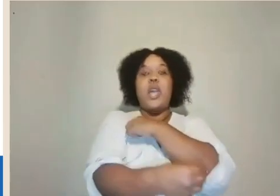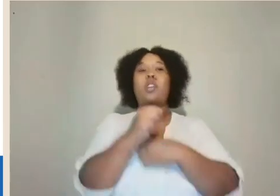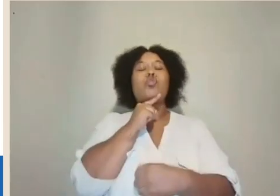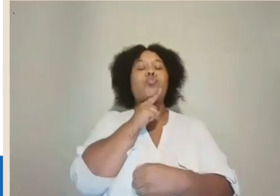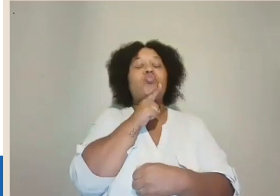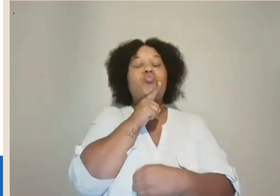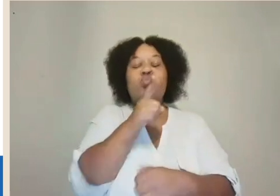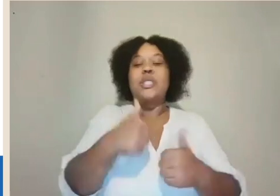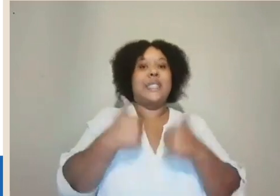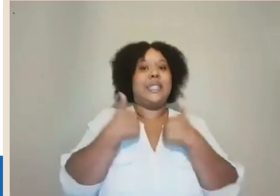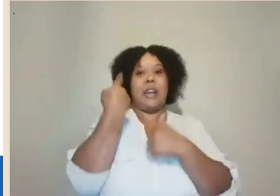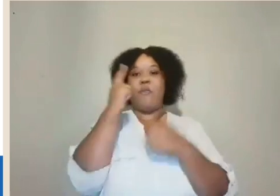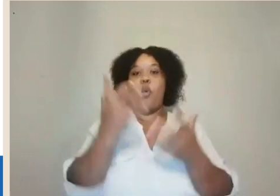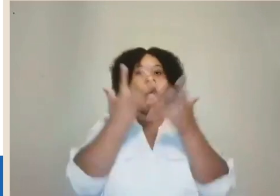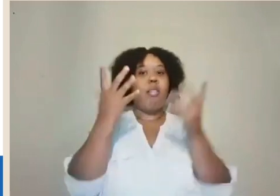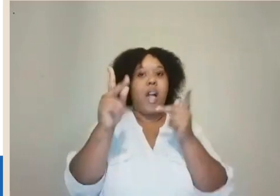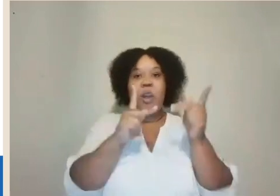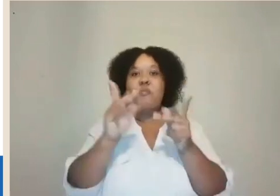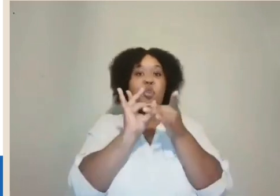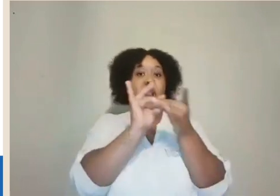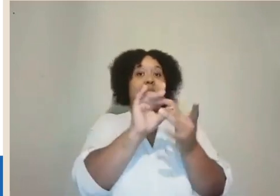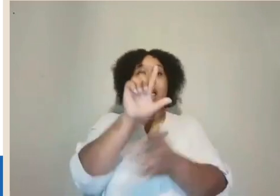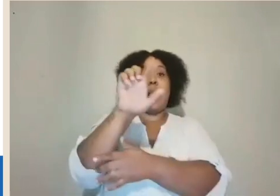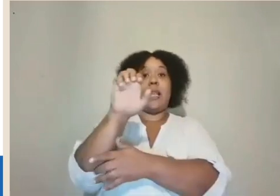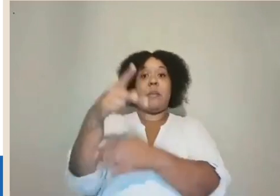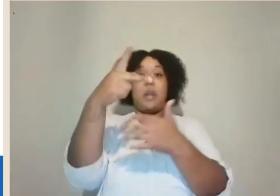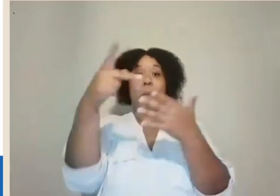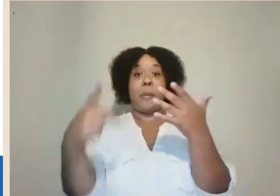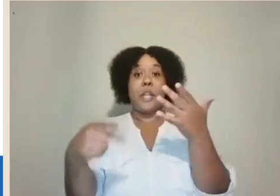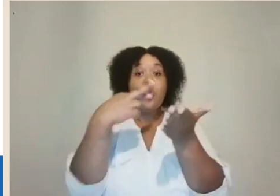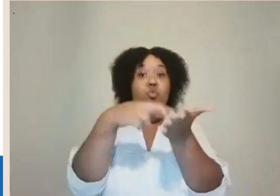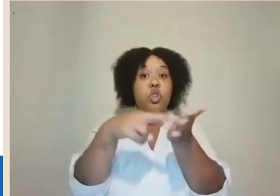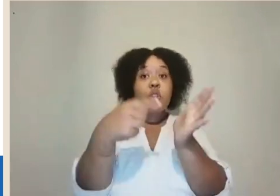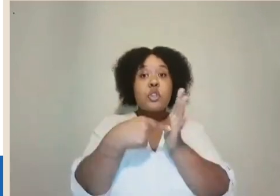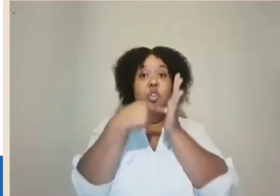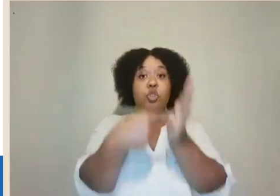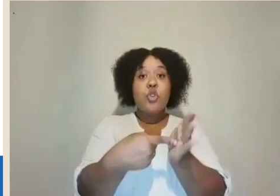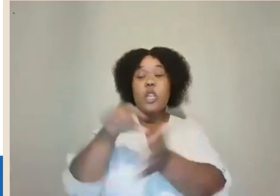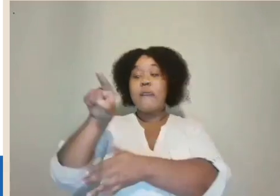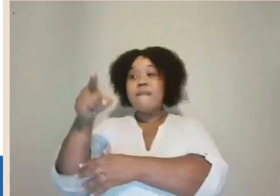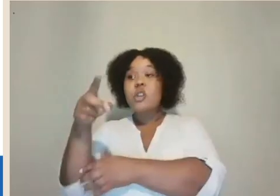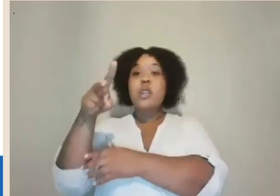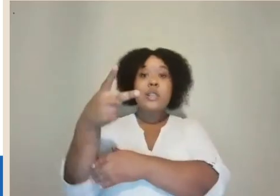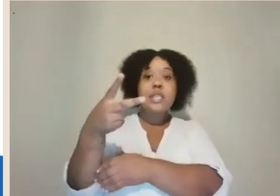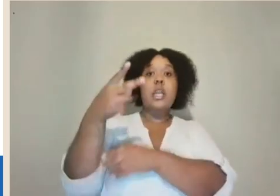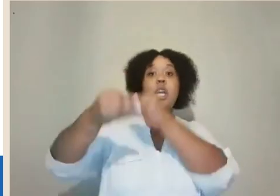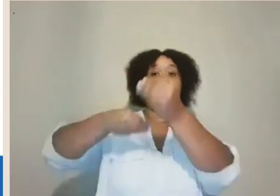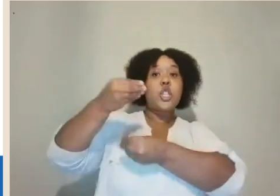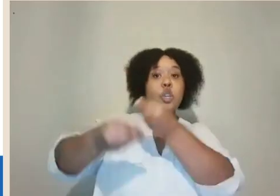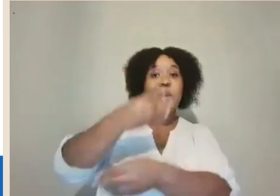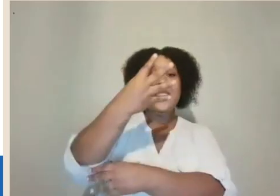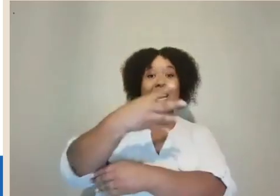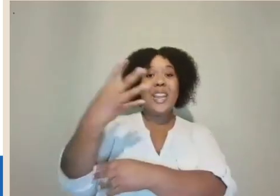LEP population, especially the foreign-born LEP population. There's research showing that someone that is the first generation or second generation immigrant that's at